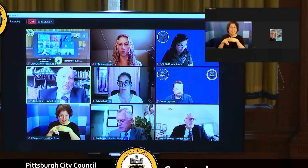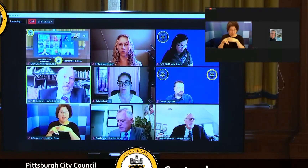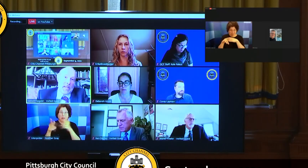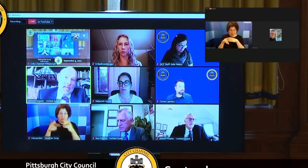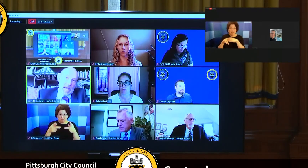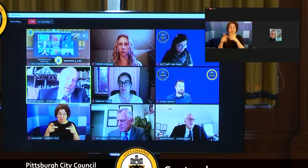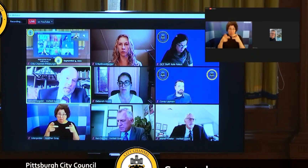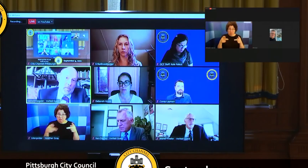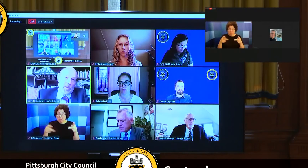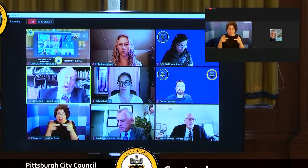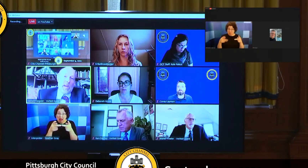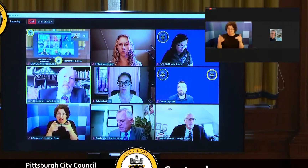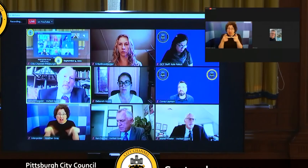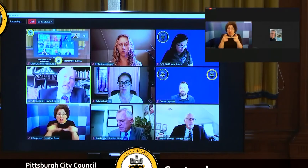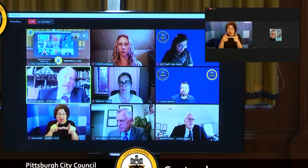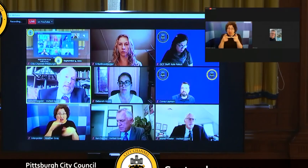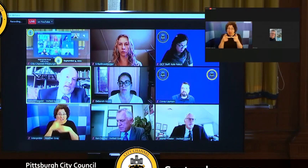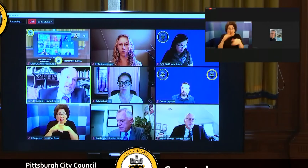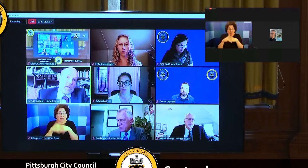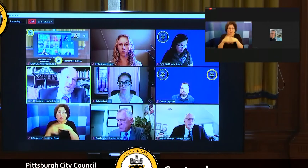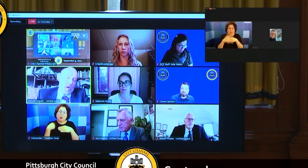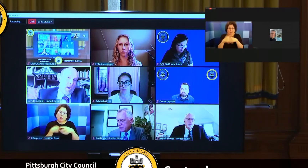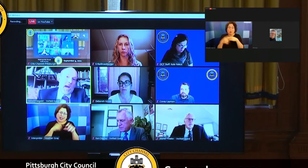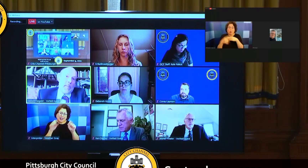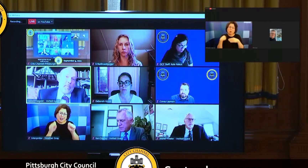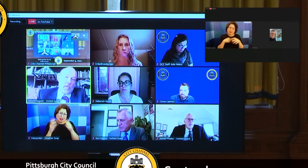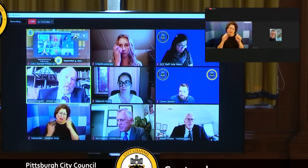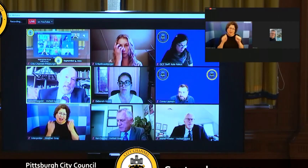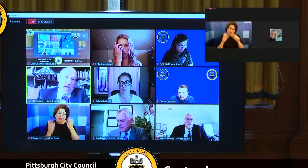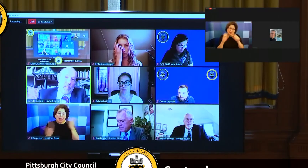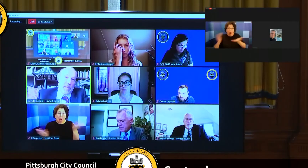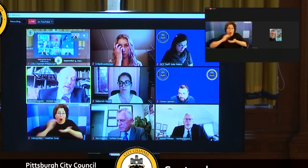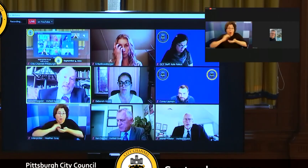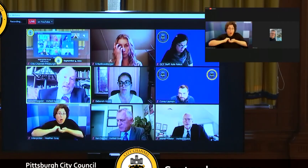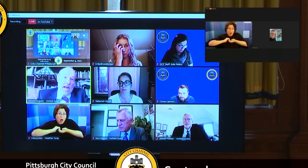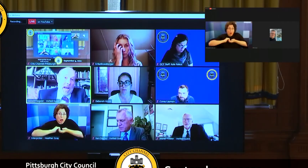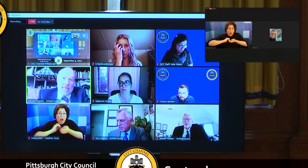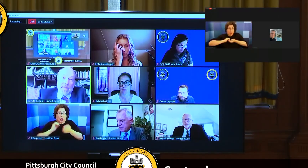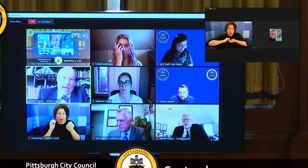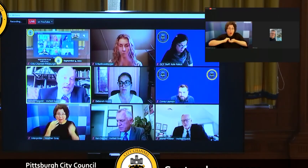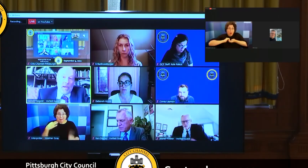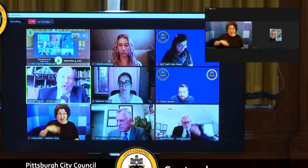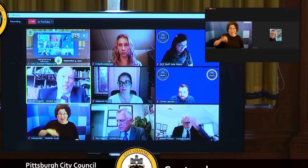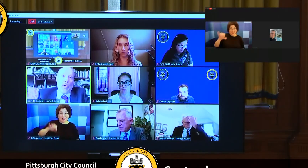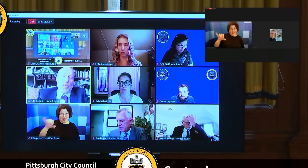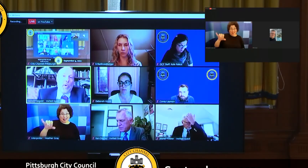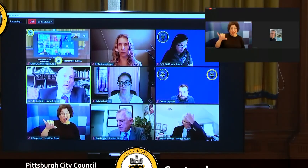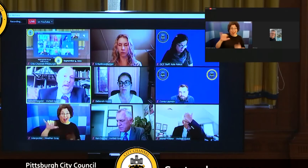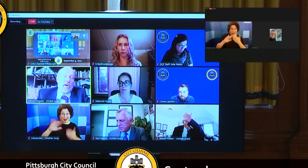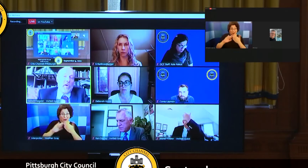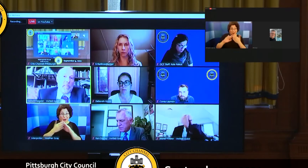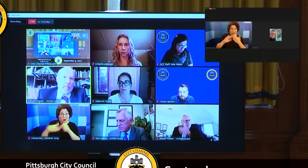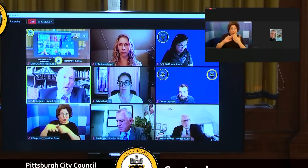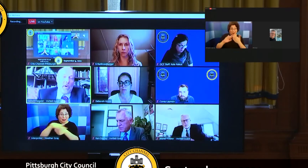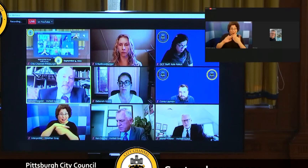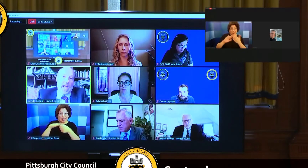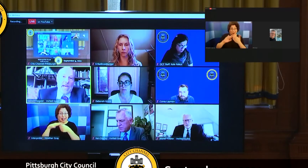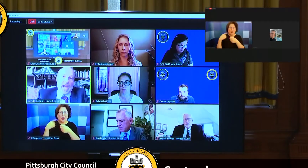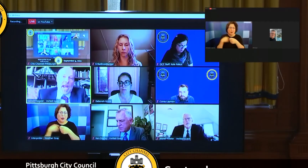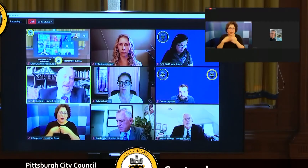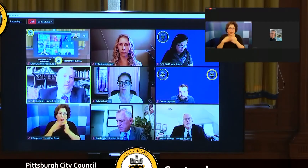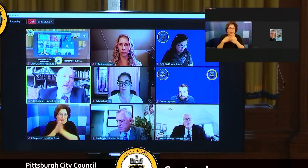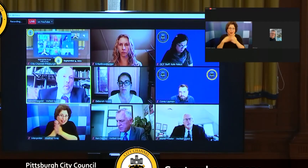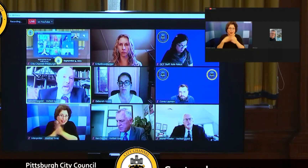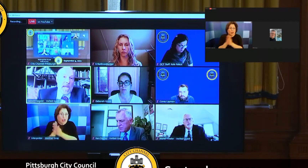partners like we did with Graham Field, I think is a great opportunity that would benefit it. I think, we're eager to be part of that in